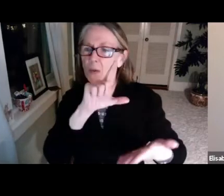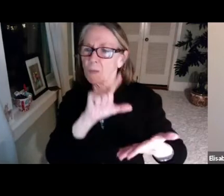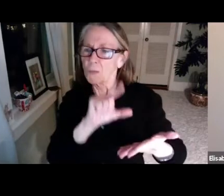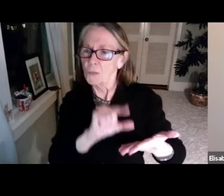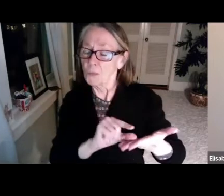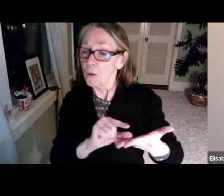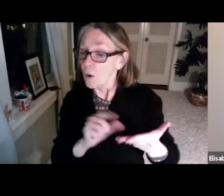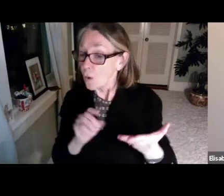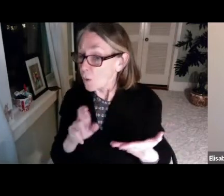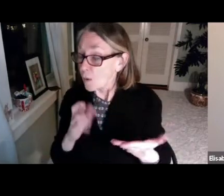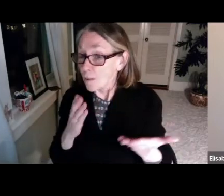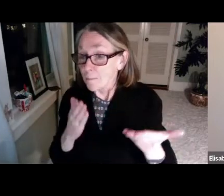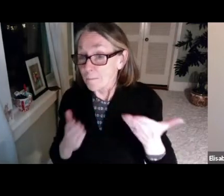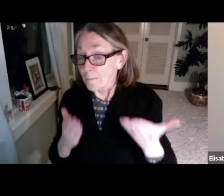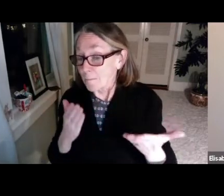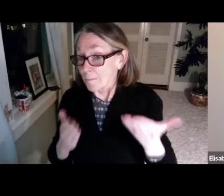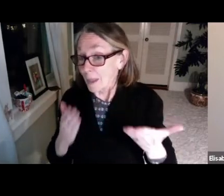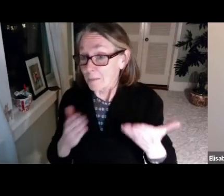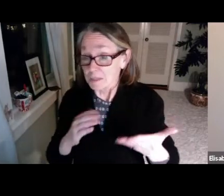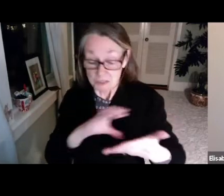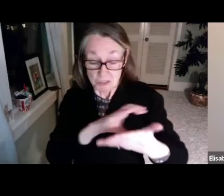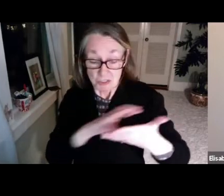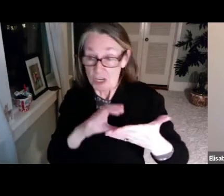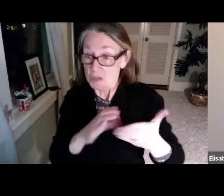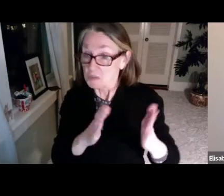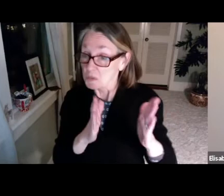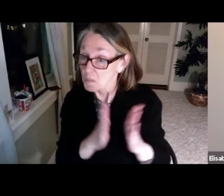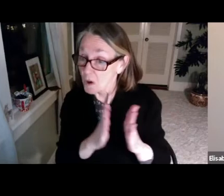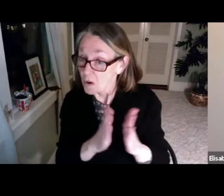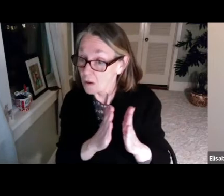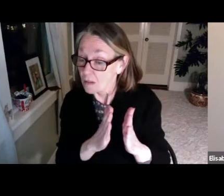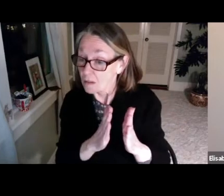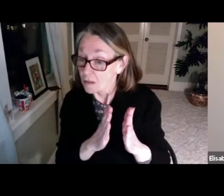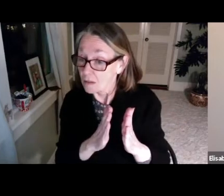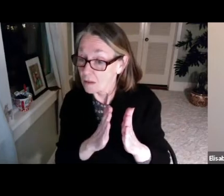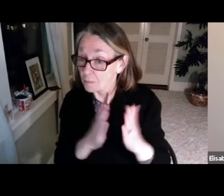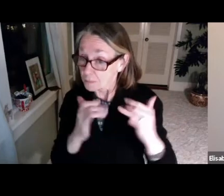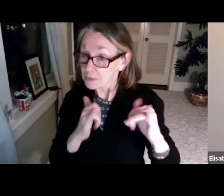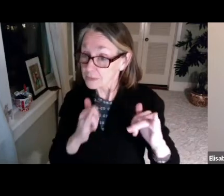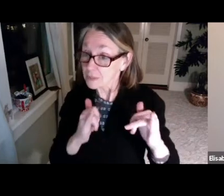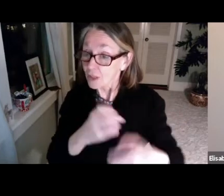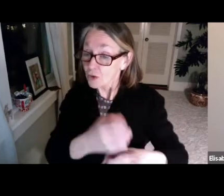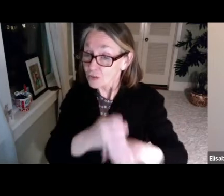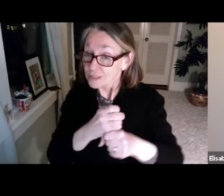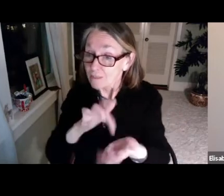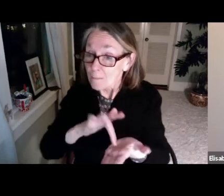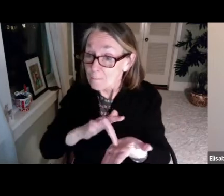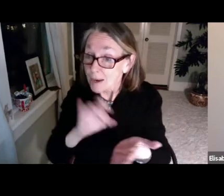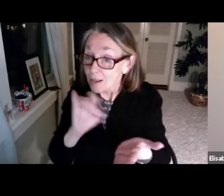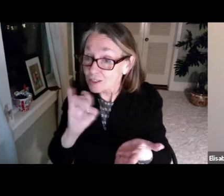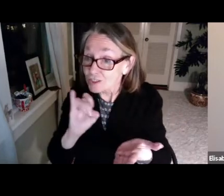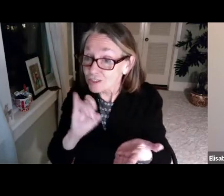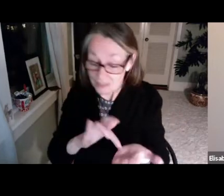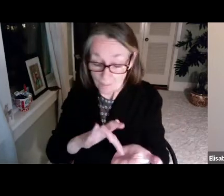check because of your work and still qualify for Medicaid, even if you're getting that